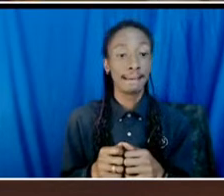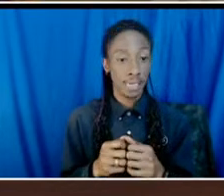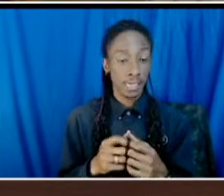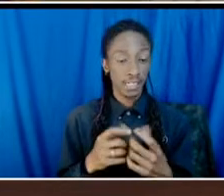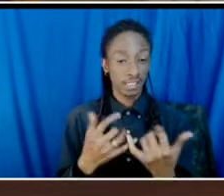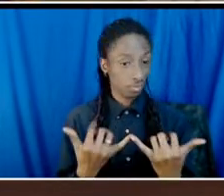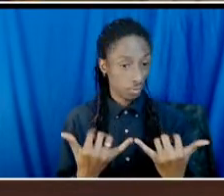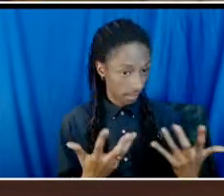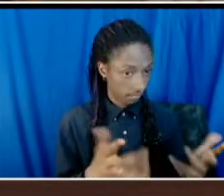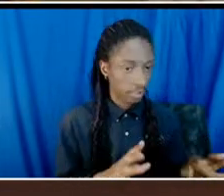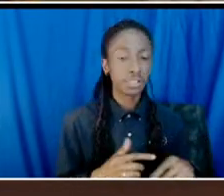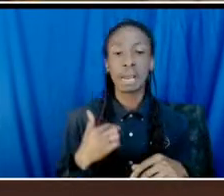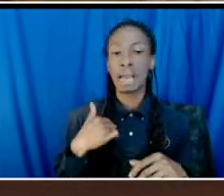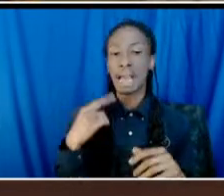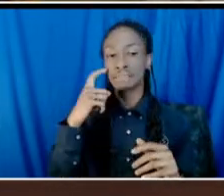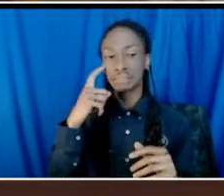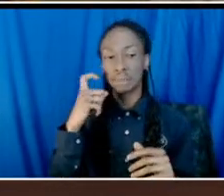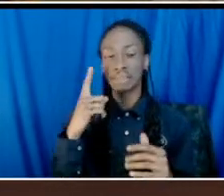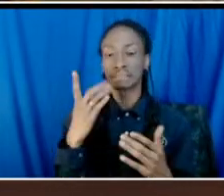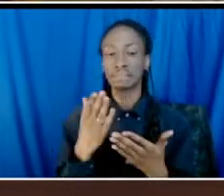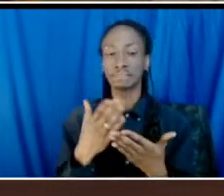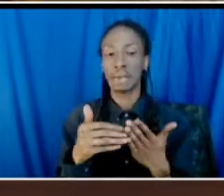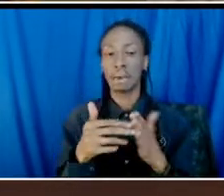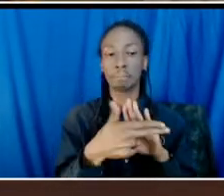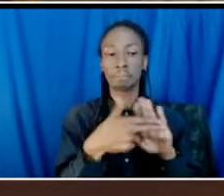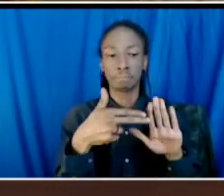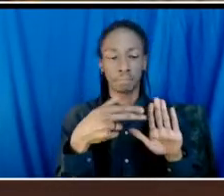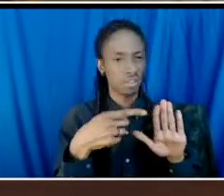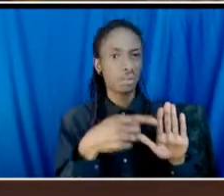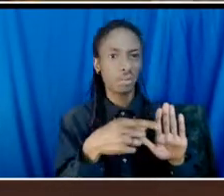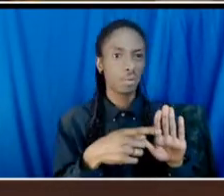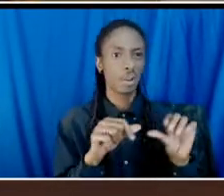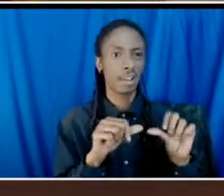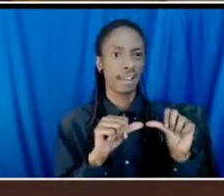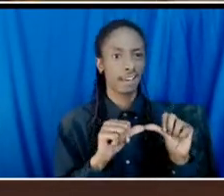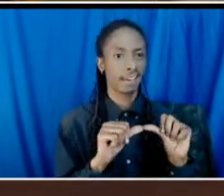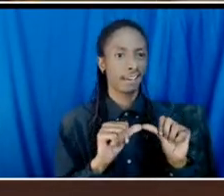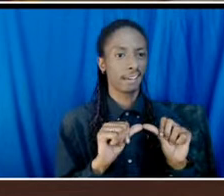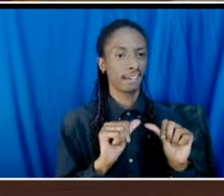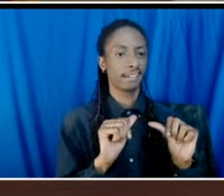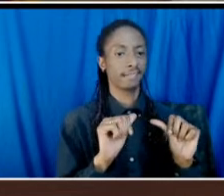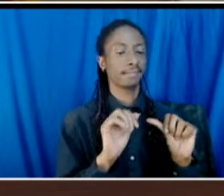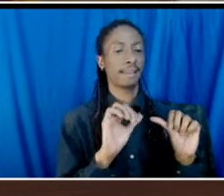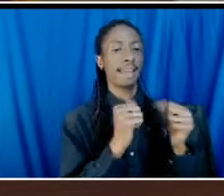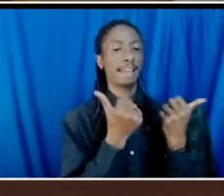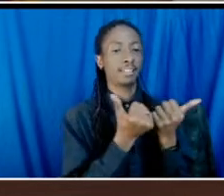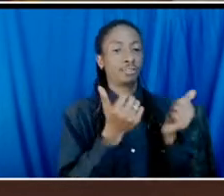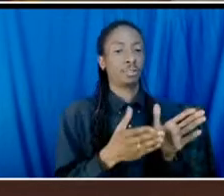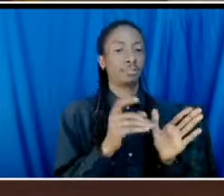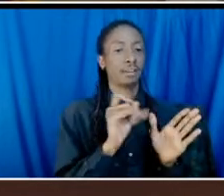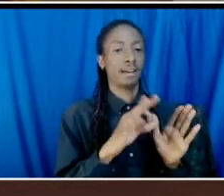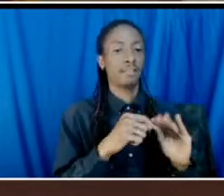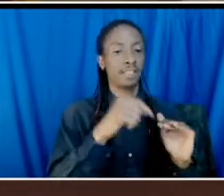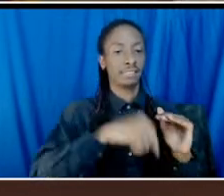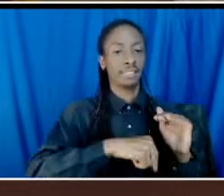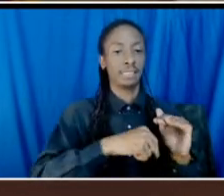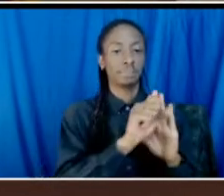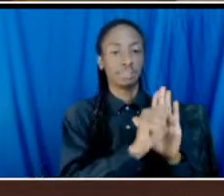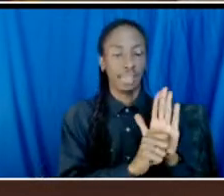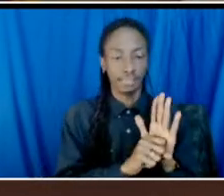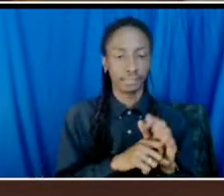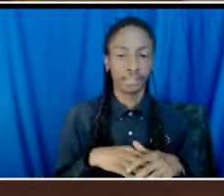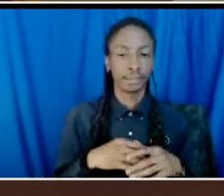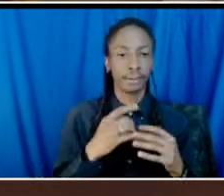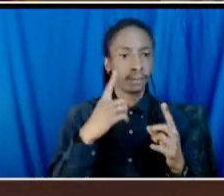there will be some who label you agents of the deep state or something else conspiratorial or nonsensical,